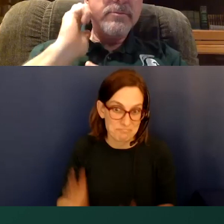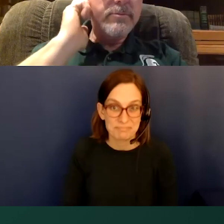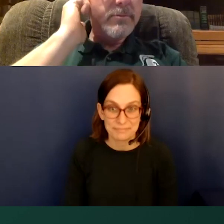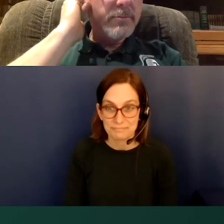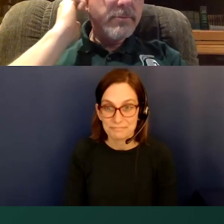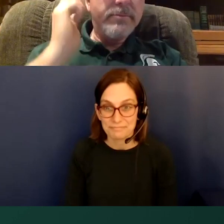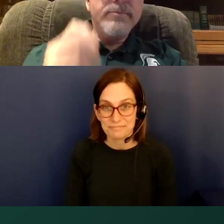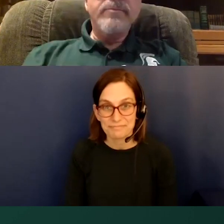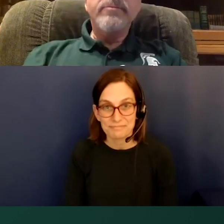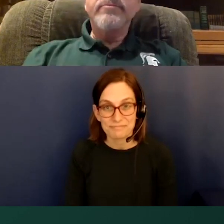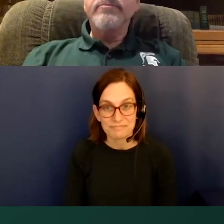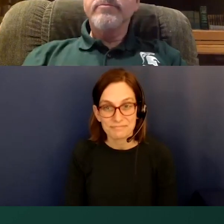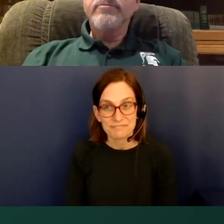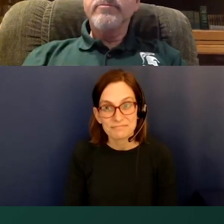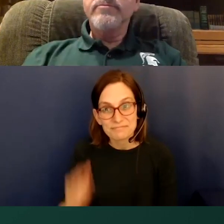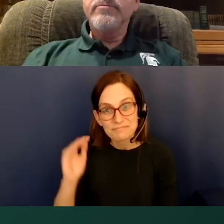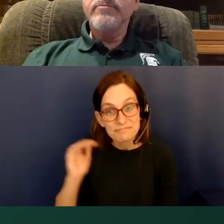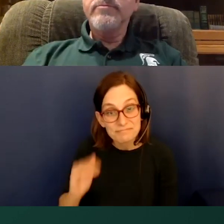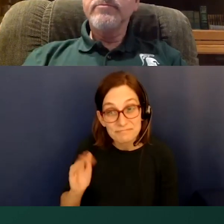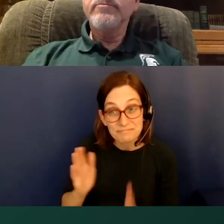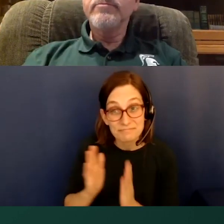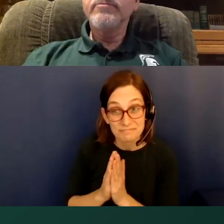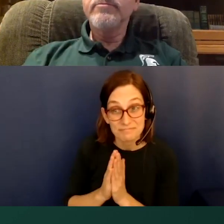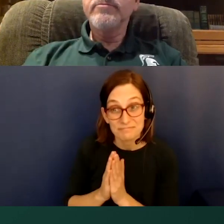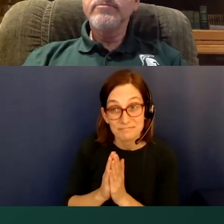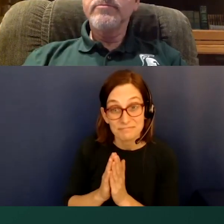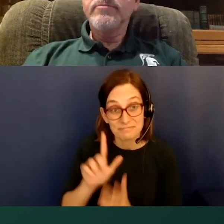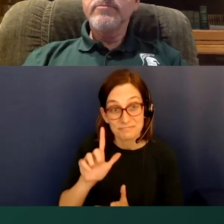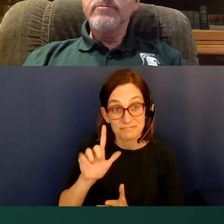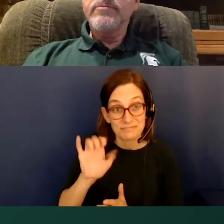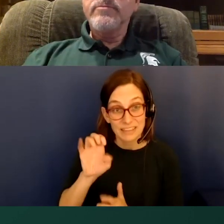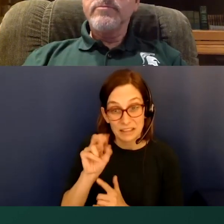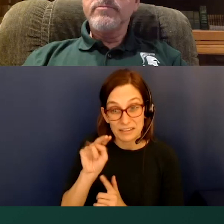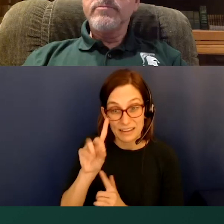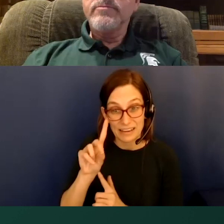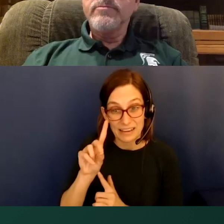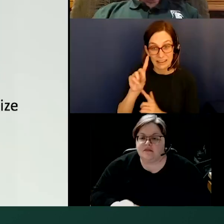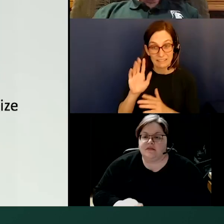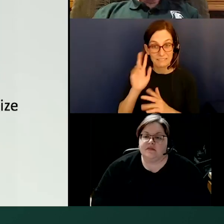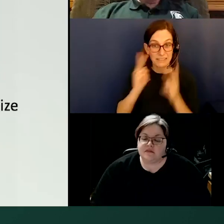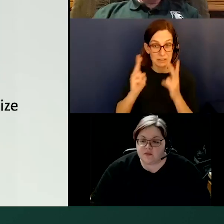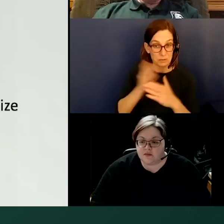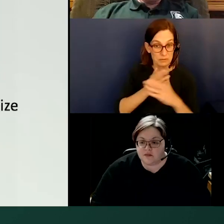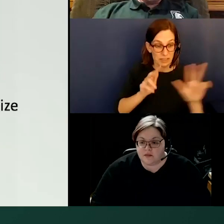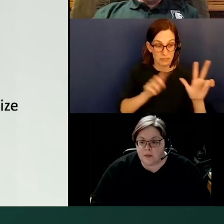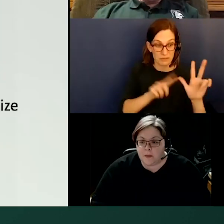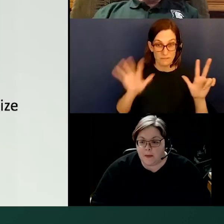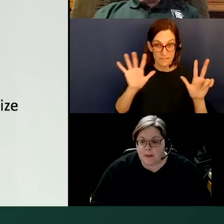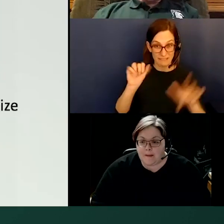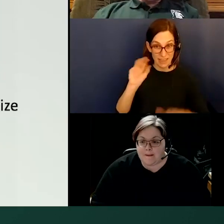Okay, this person asks, will the Leonid meteors be visible between 3A to 5A? I'm guessing they mean 3 to 5